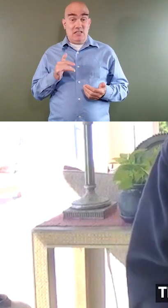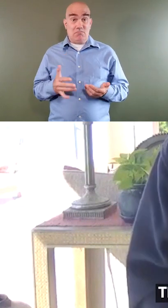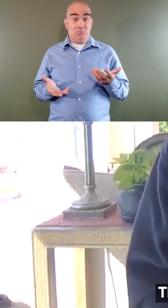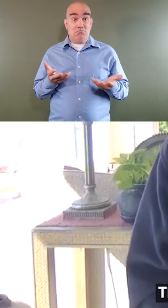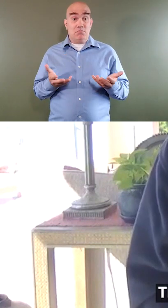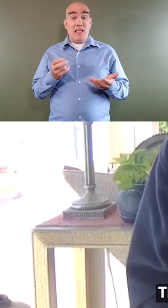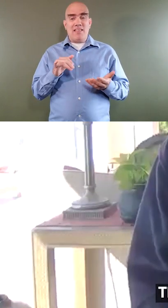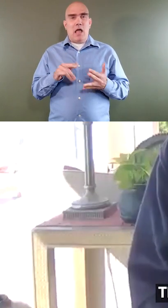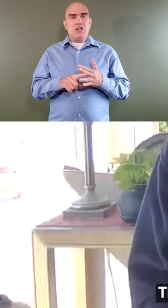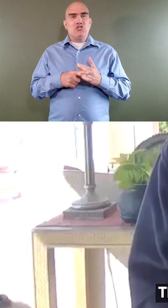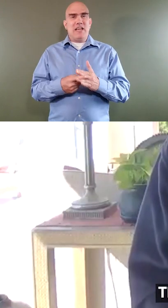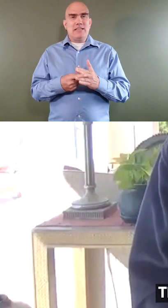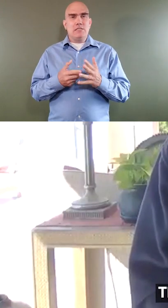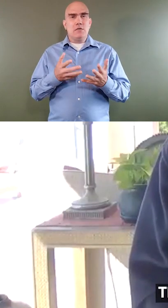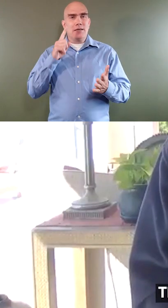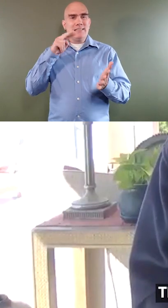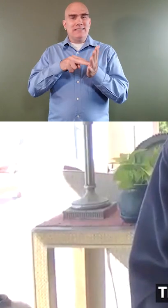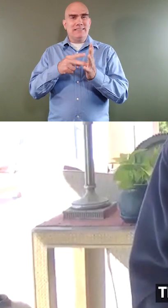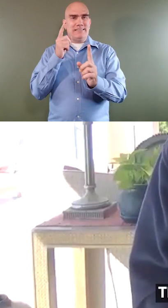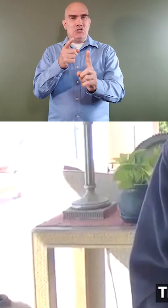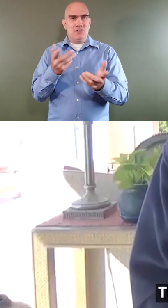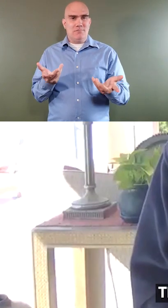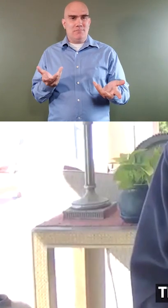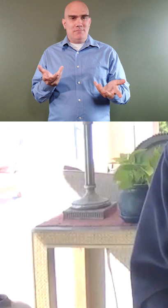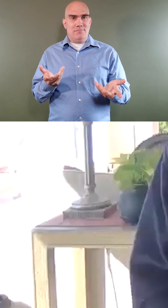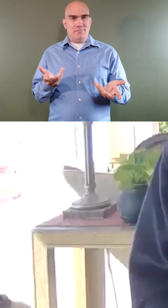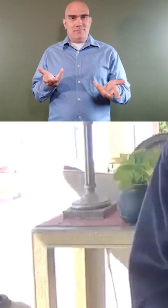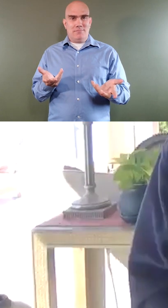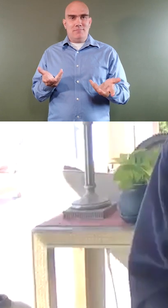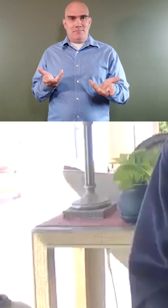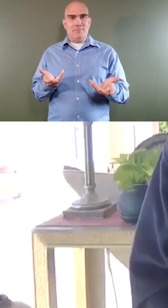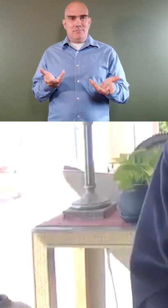that initiates an intention,